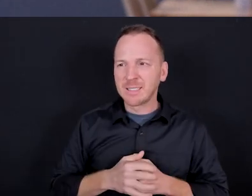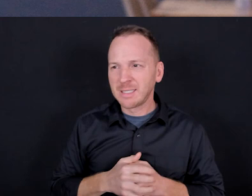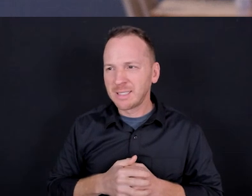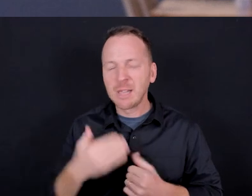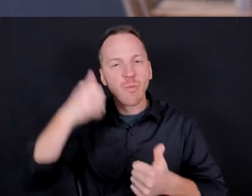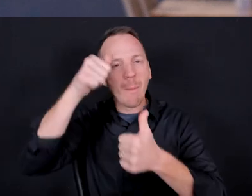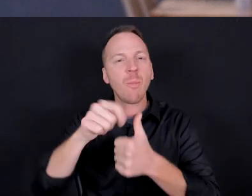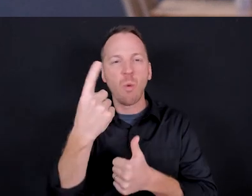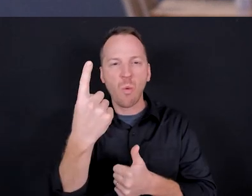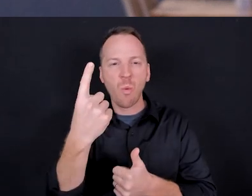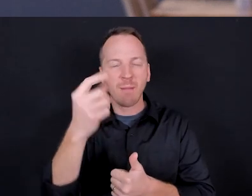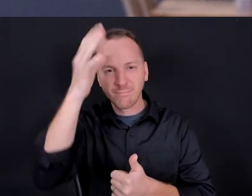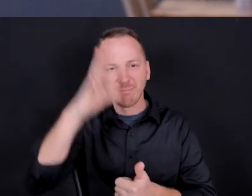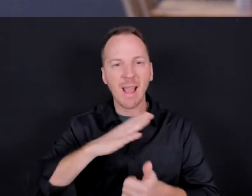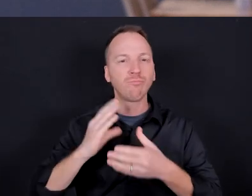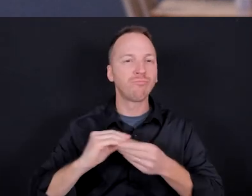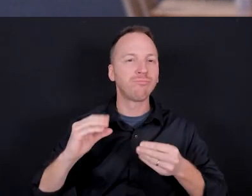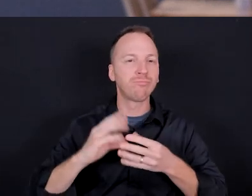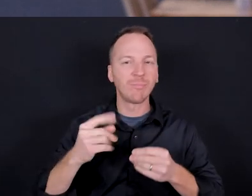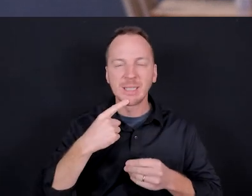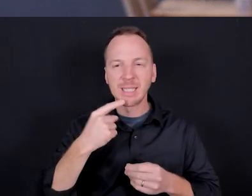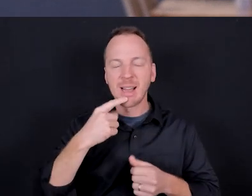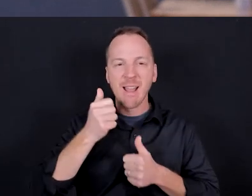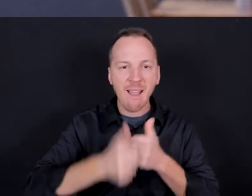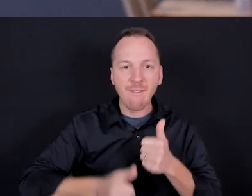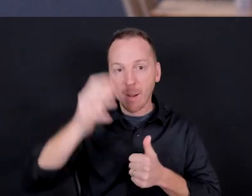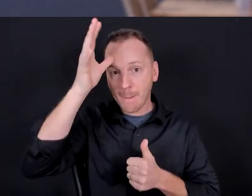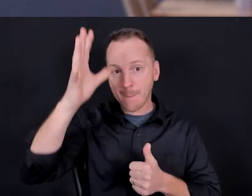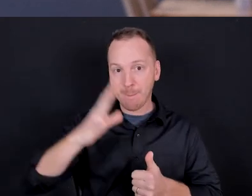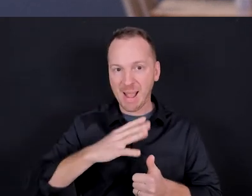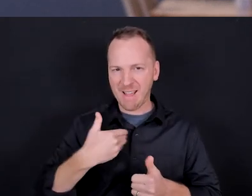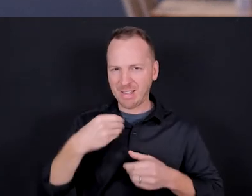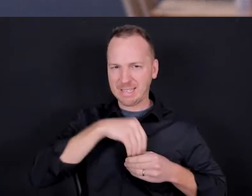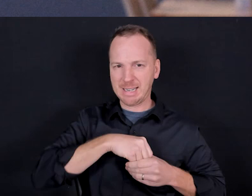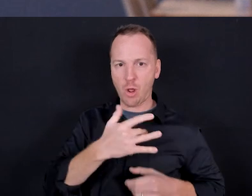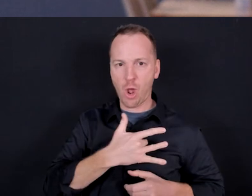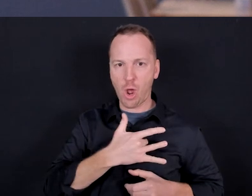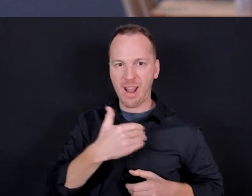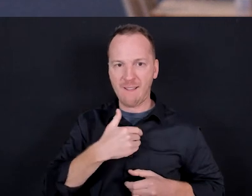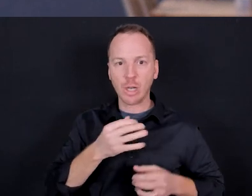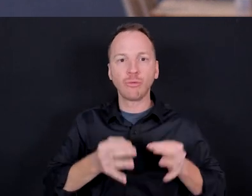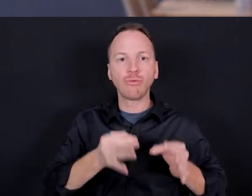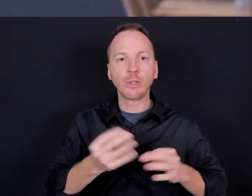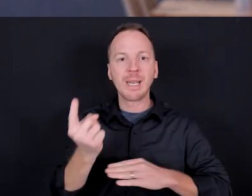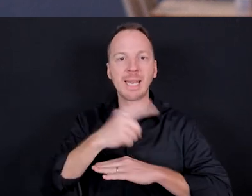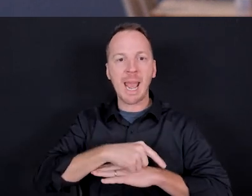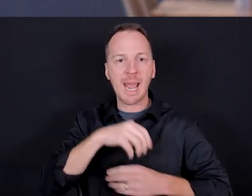I remember one Bible commentator once said, every man carries in his heart a mini judgment day.